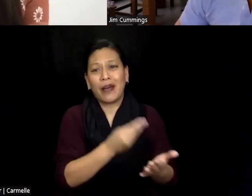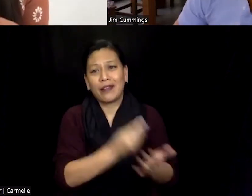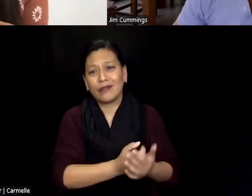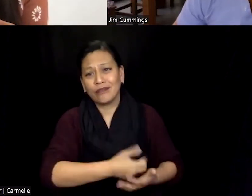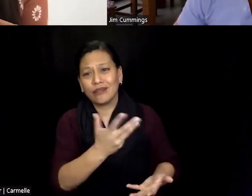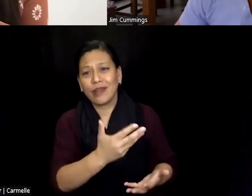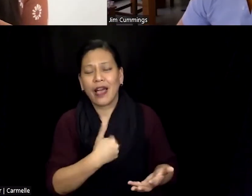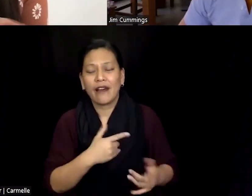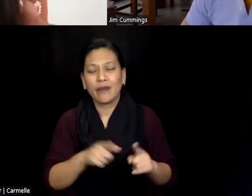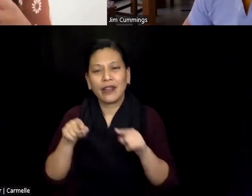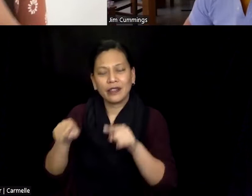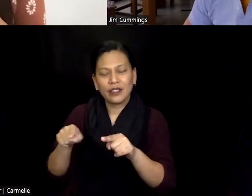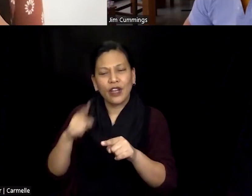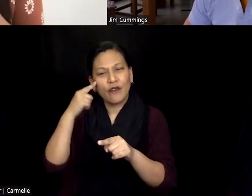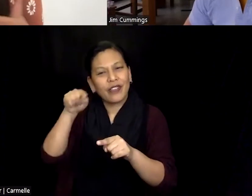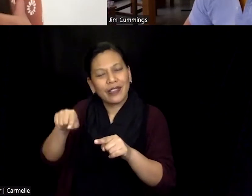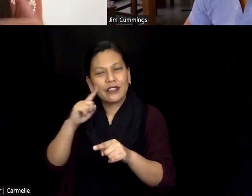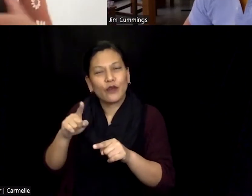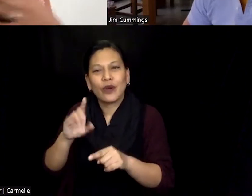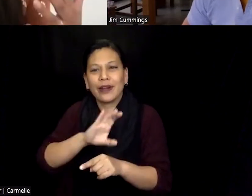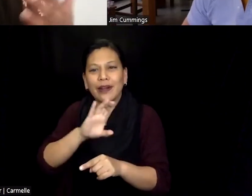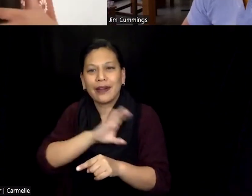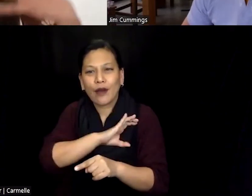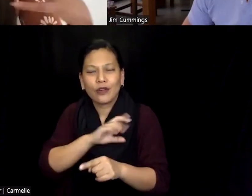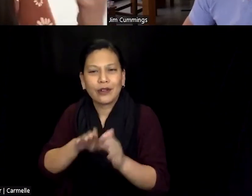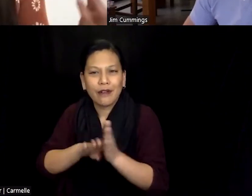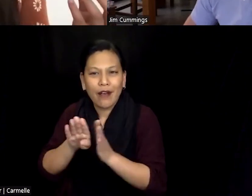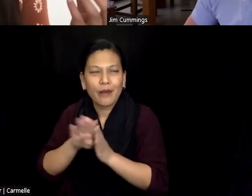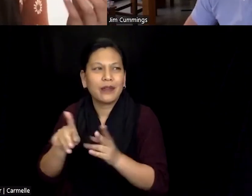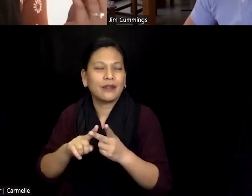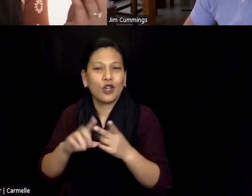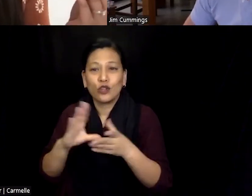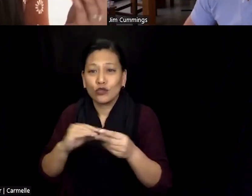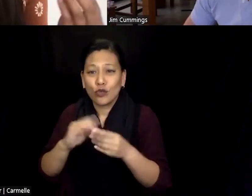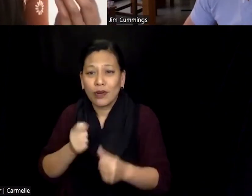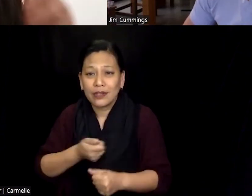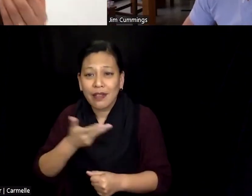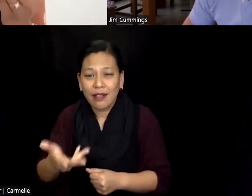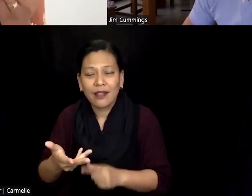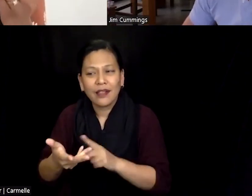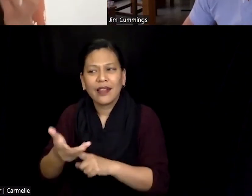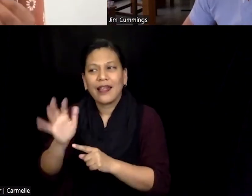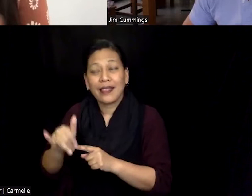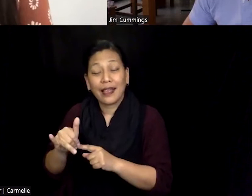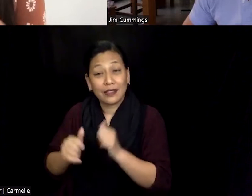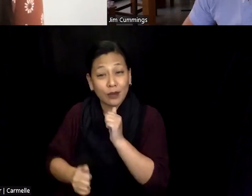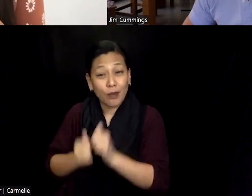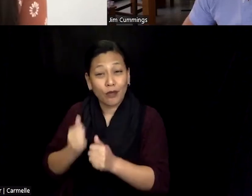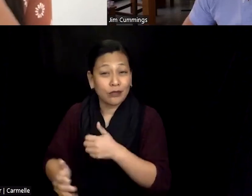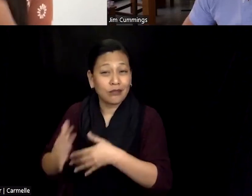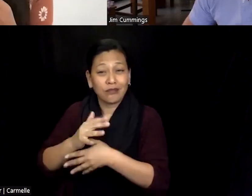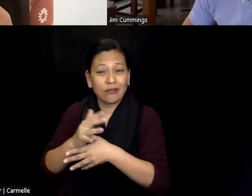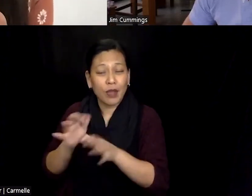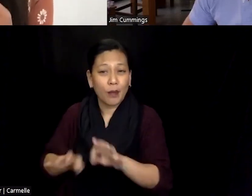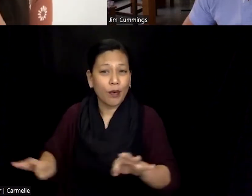like that, would you say that character development and stories and the storytelling of it is more important or the most important to